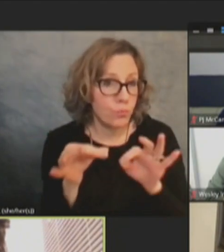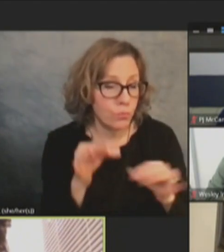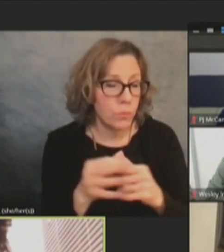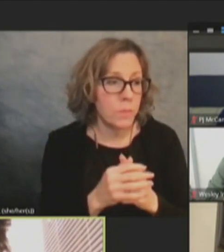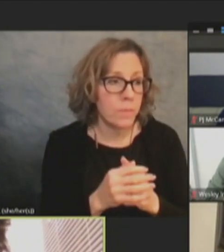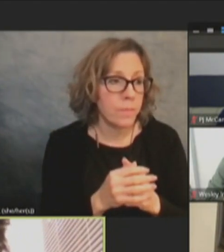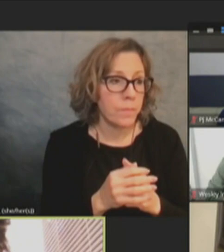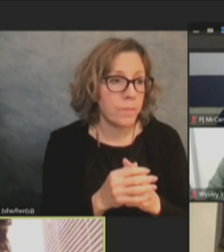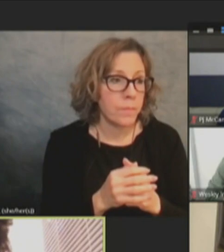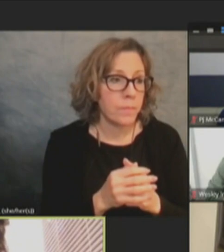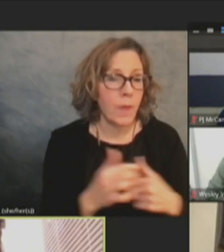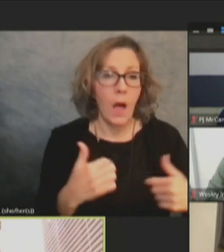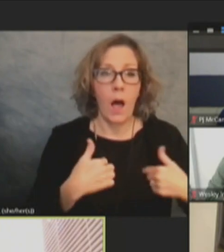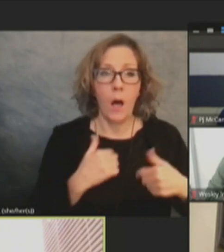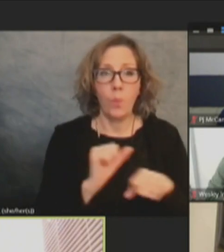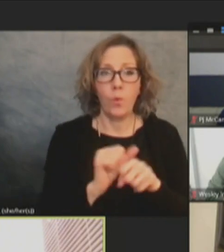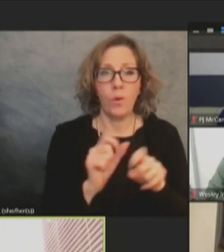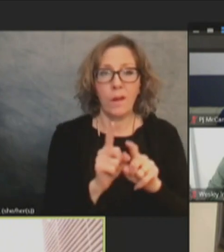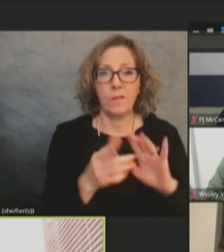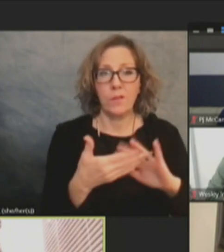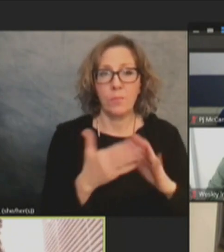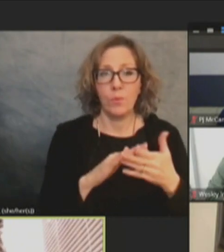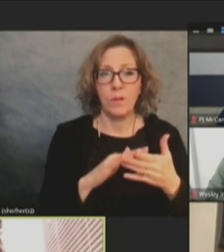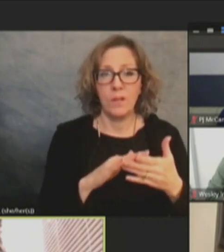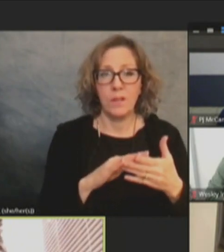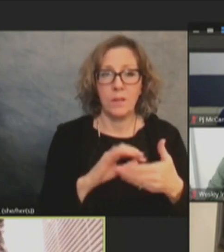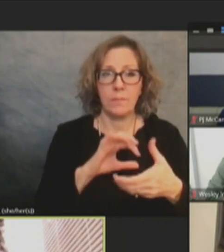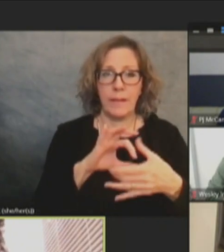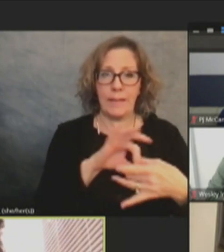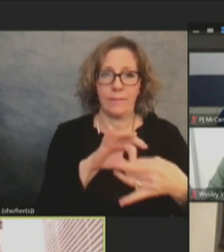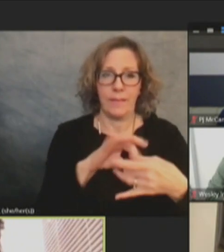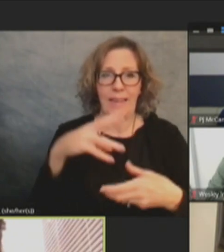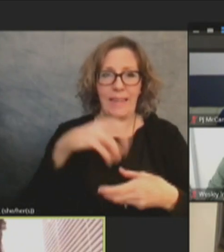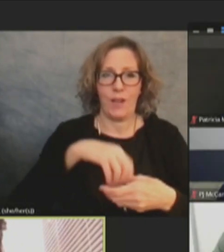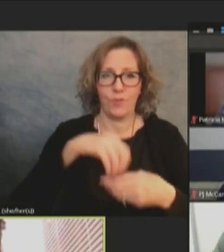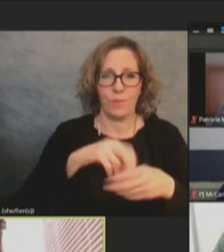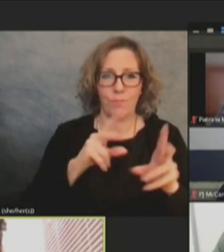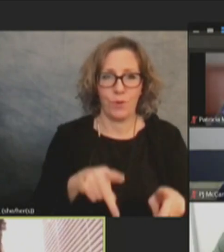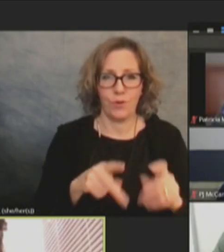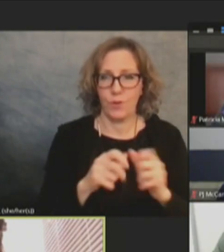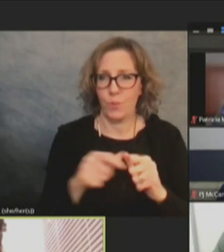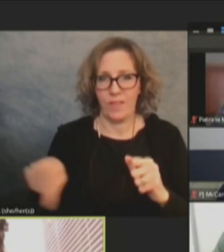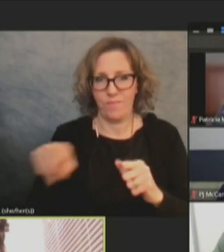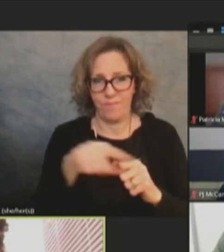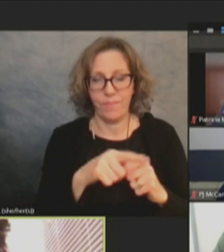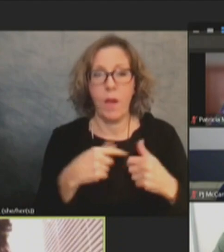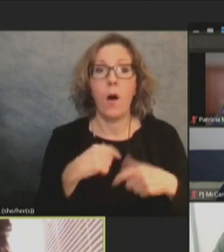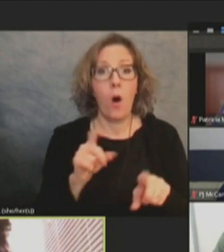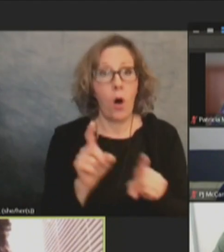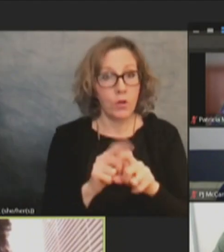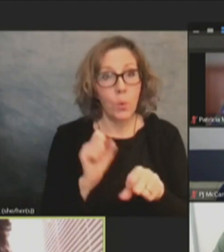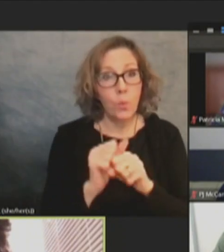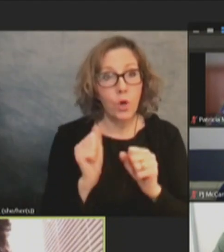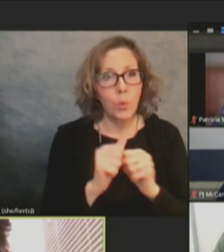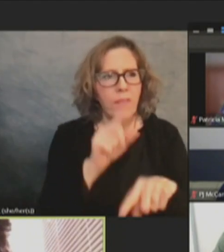community engagement person for the office, I've also interacted with community leaders that